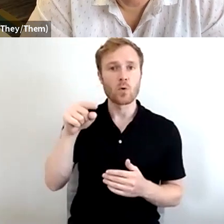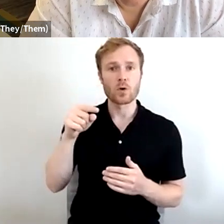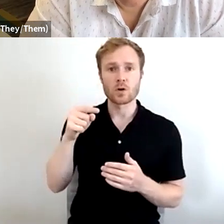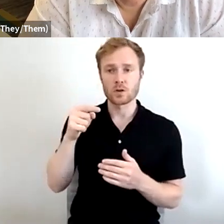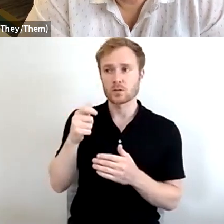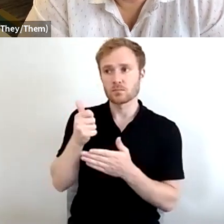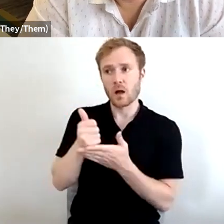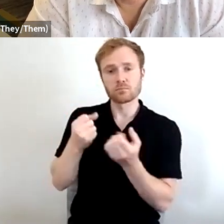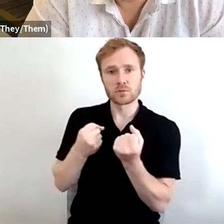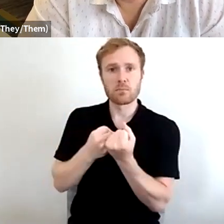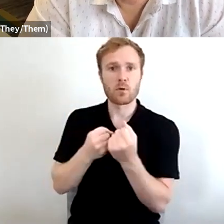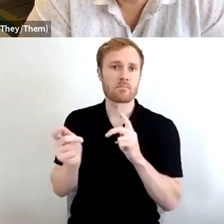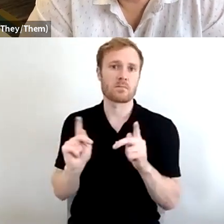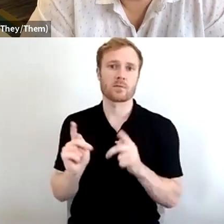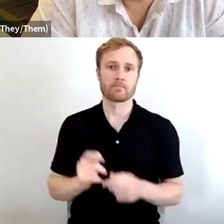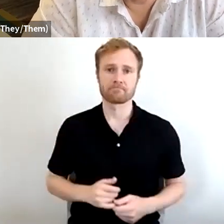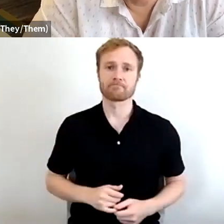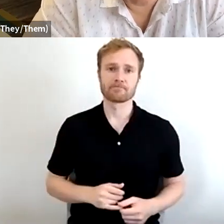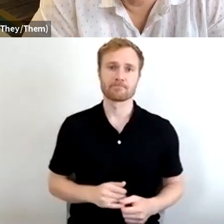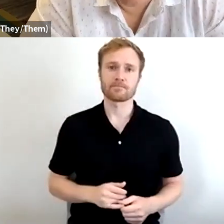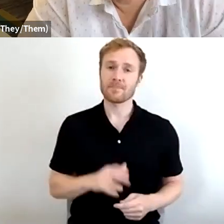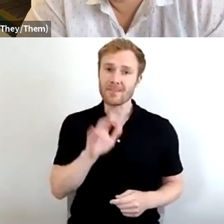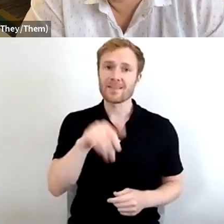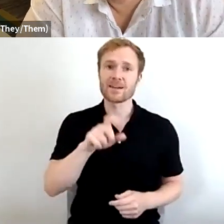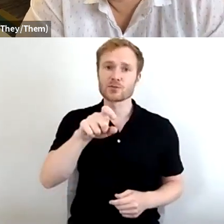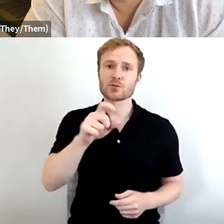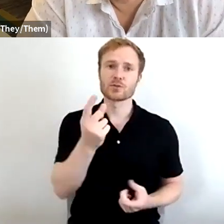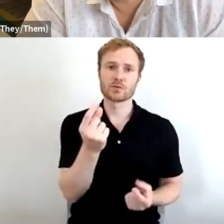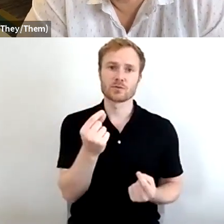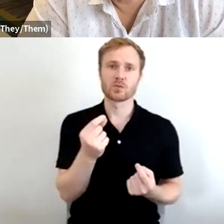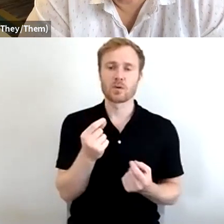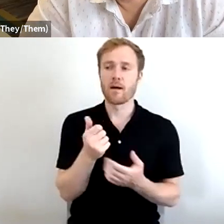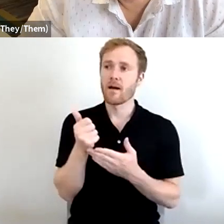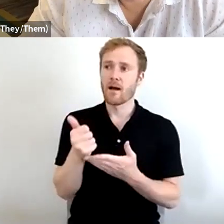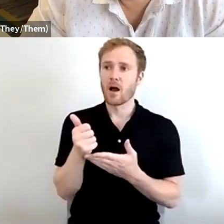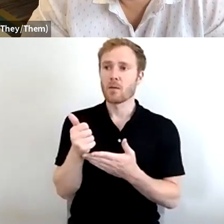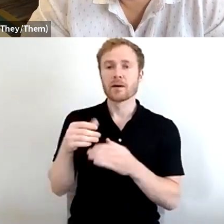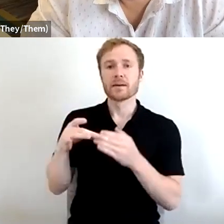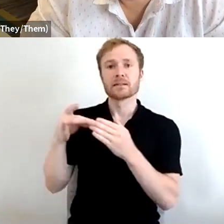folks. And so, you know, that's what we should be doing, is helping point folks in that direction.